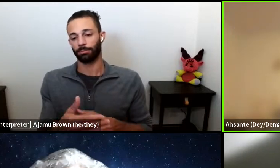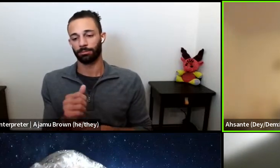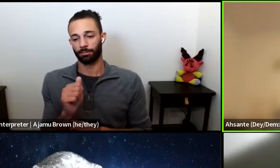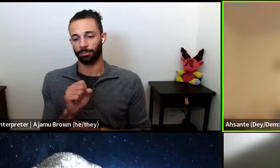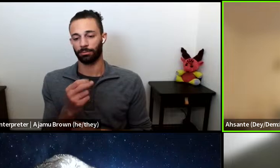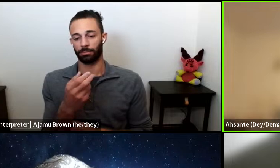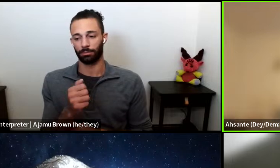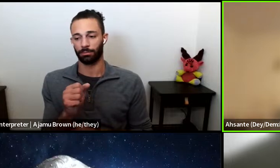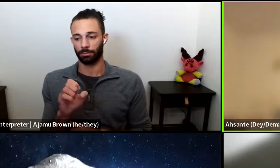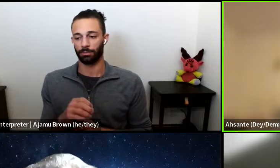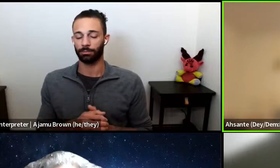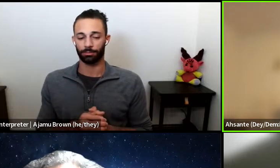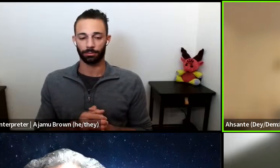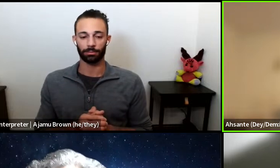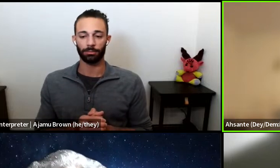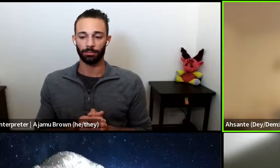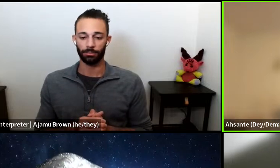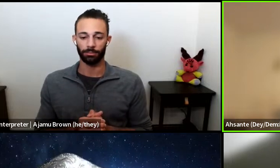Thank you.